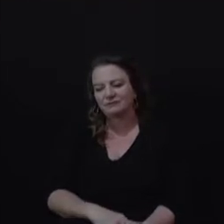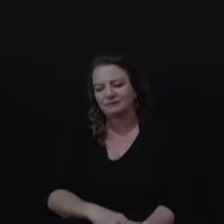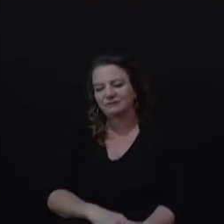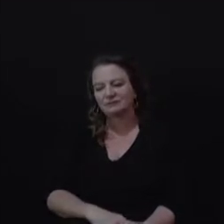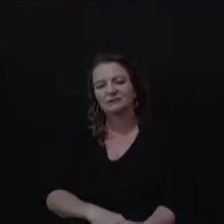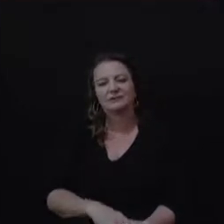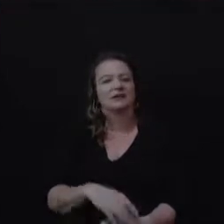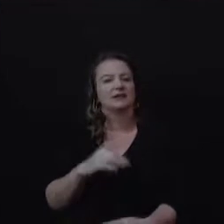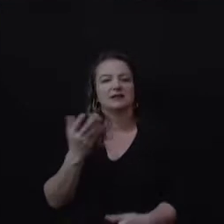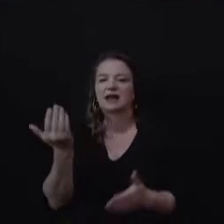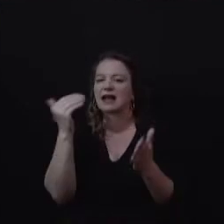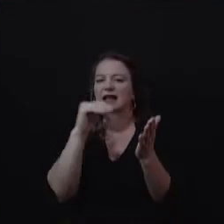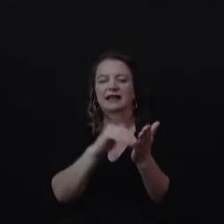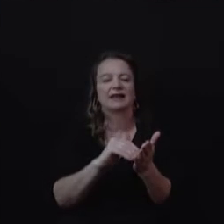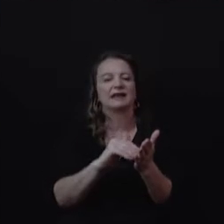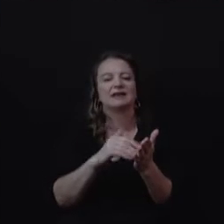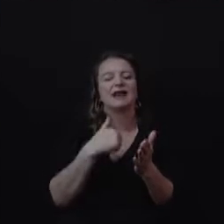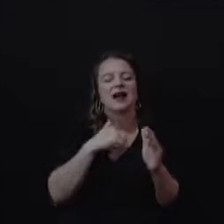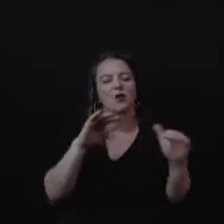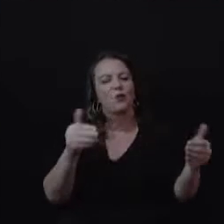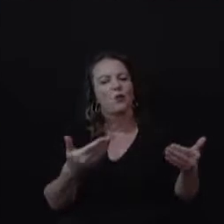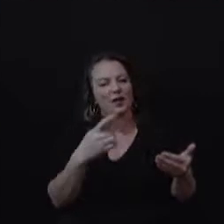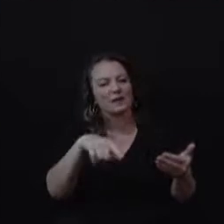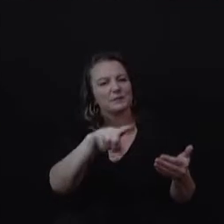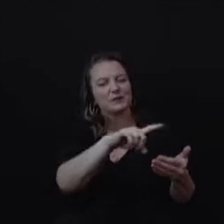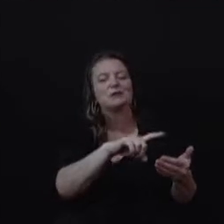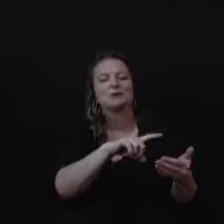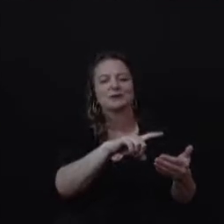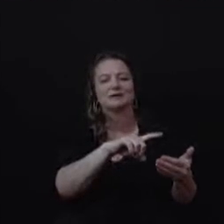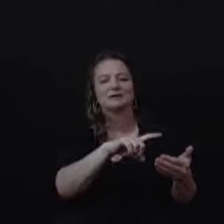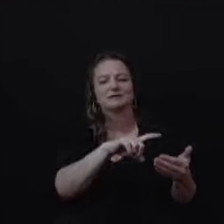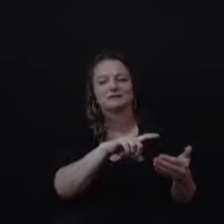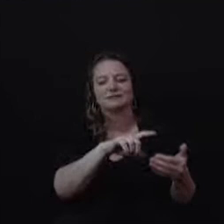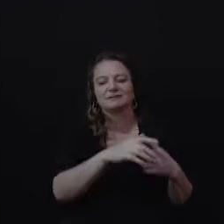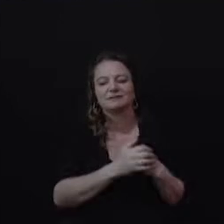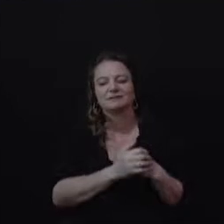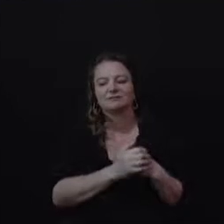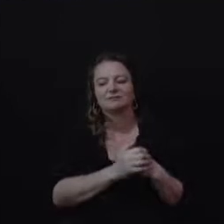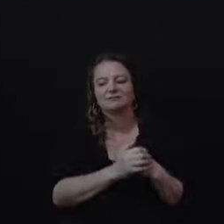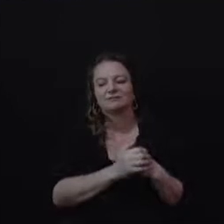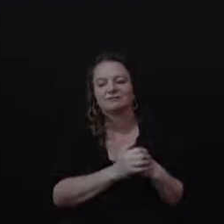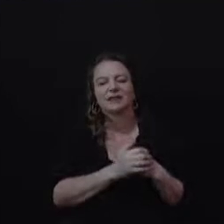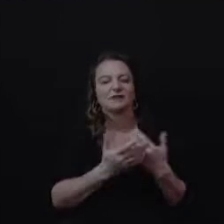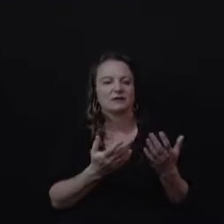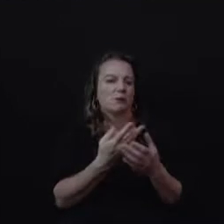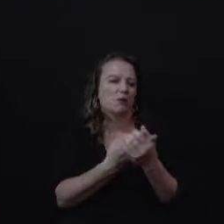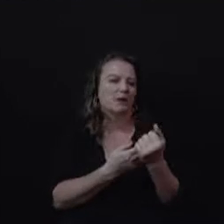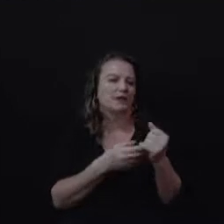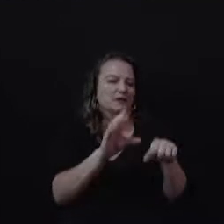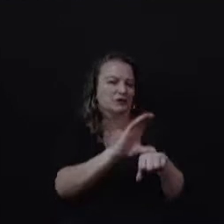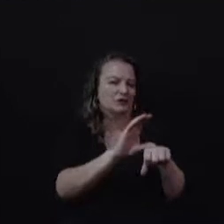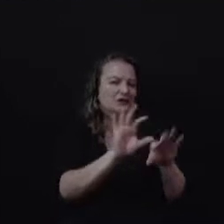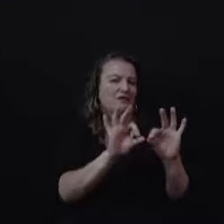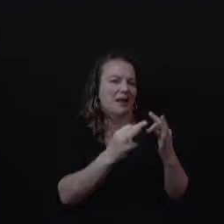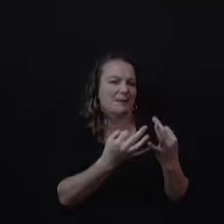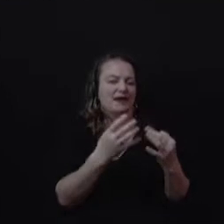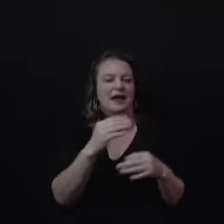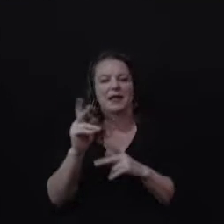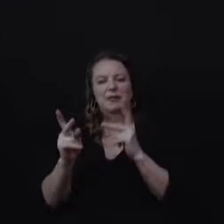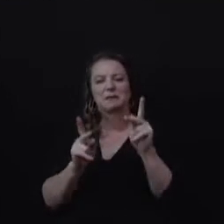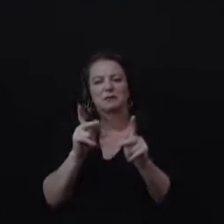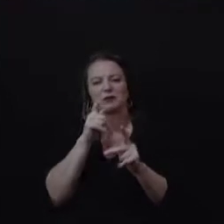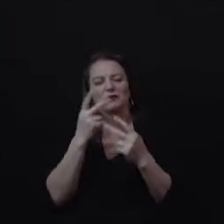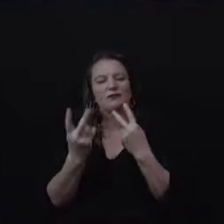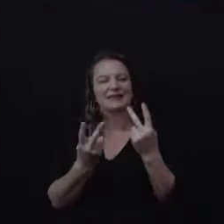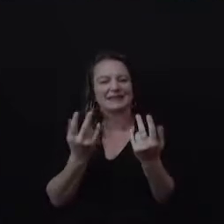Once again, I welcome you, as it's already been said, both to our church family and to those who are visiting with us